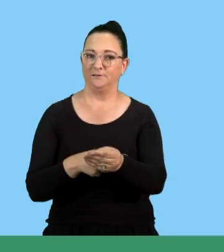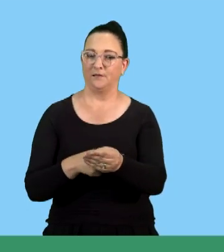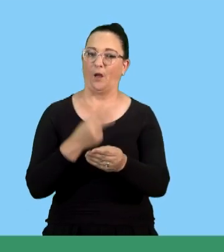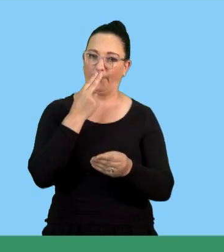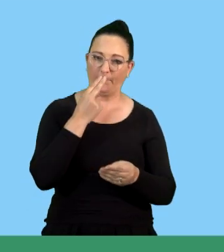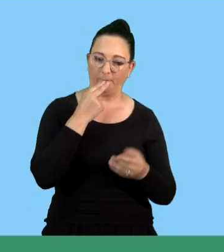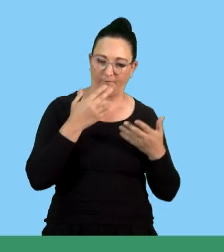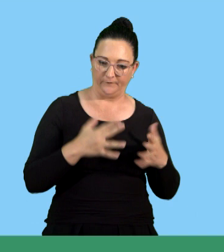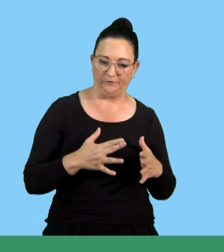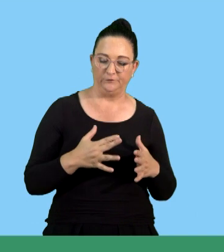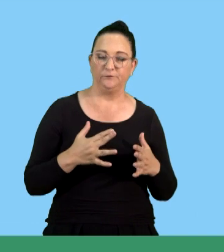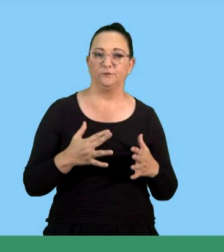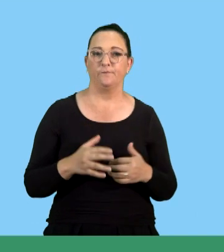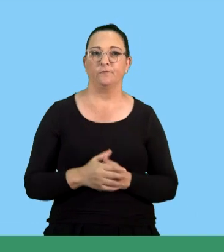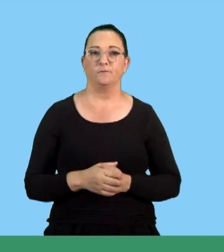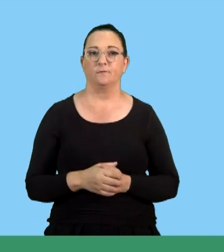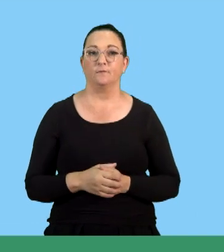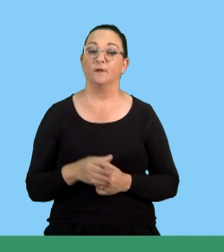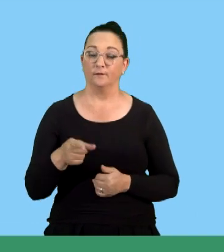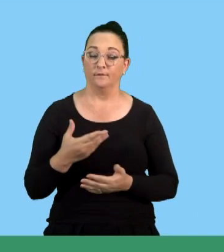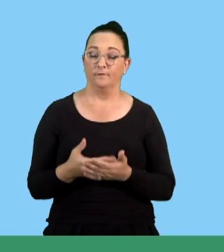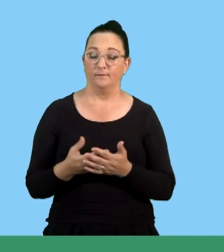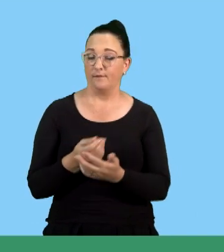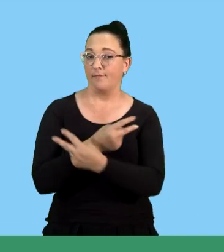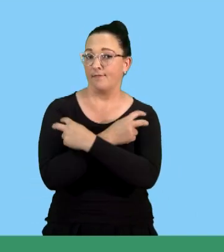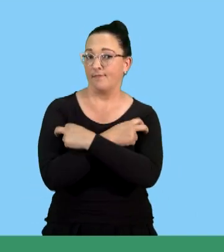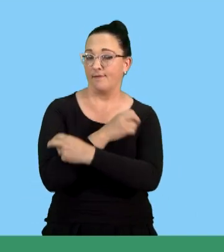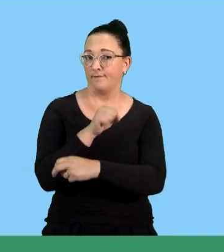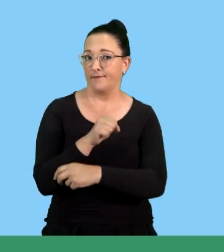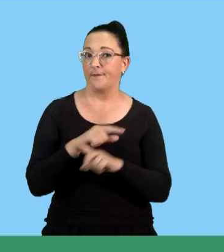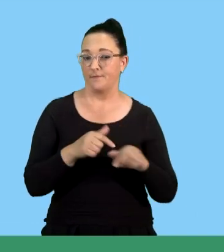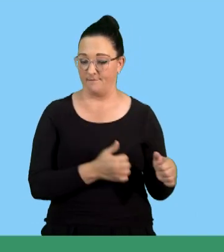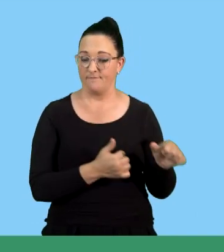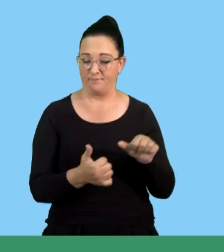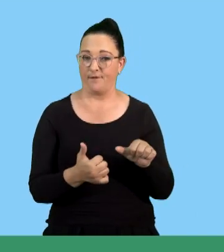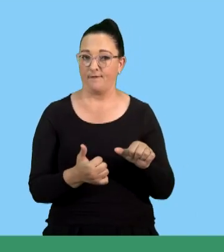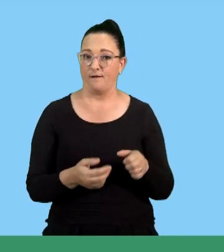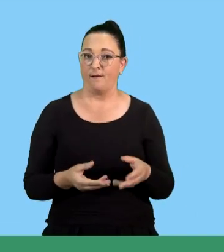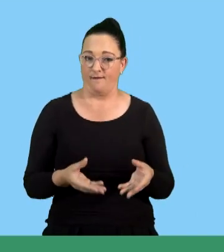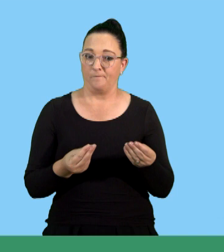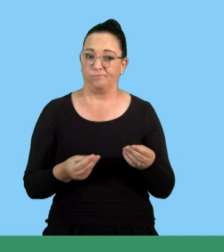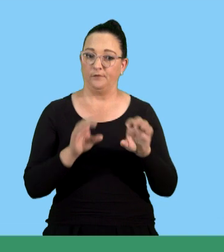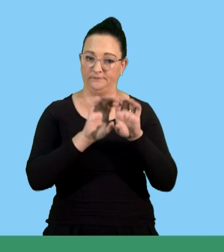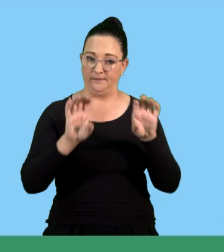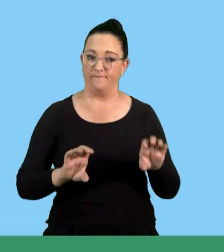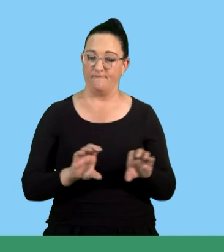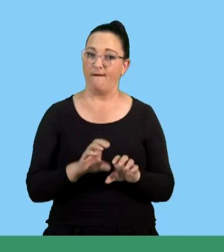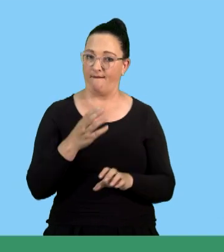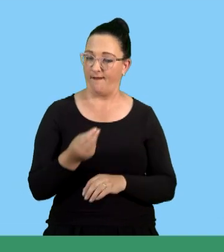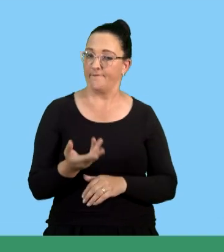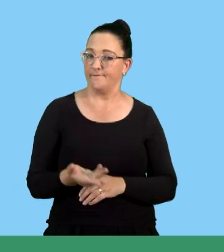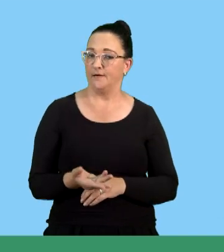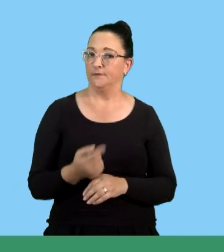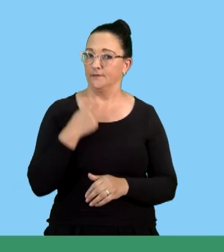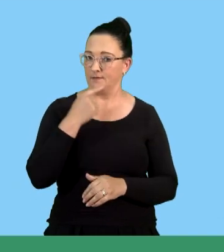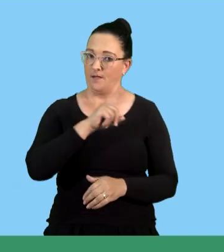from flu. So meaning he was entitled to this leave. He came back with the documentation to